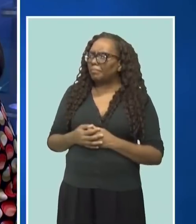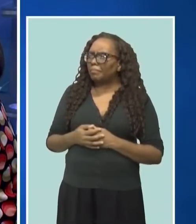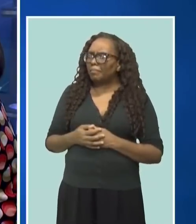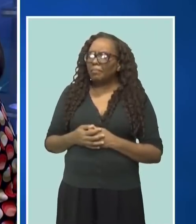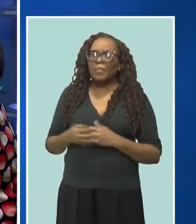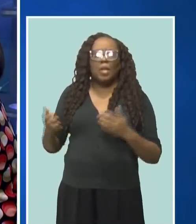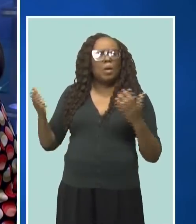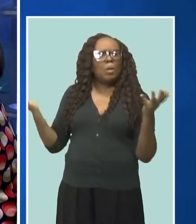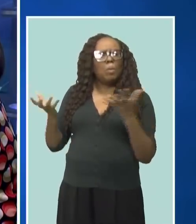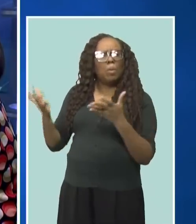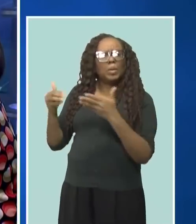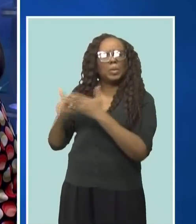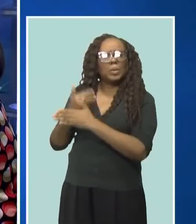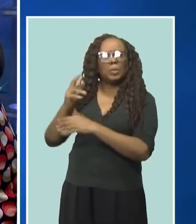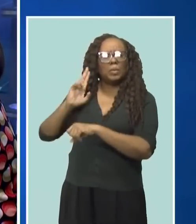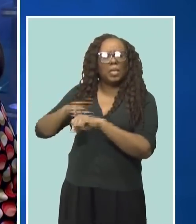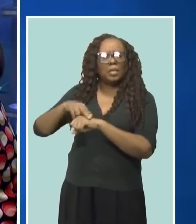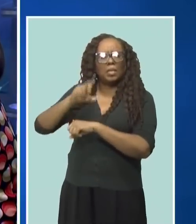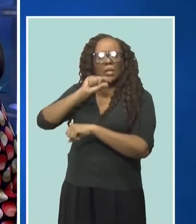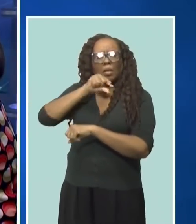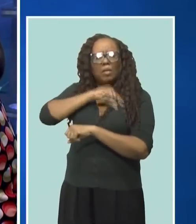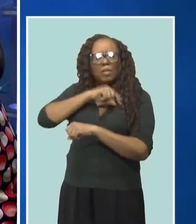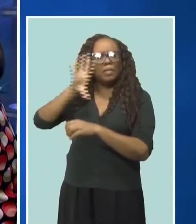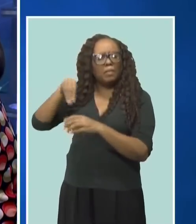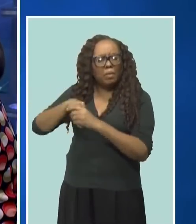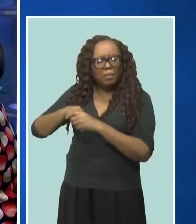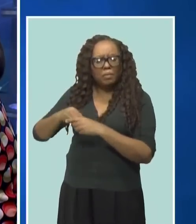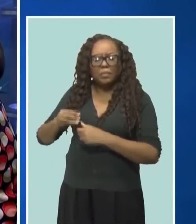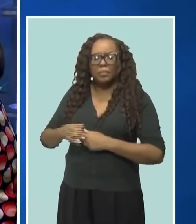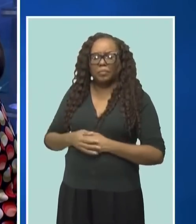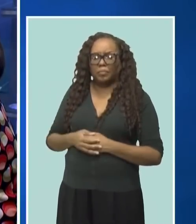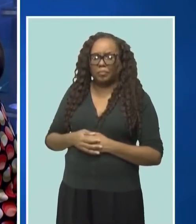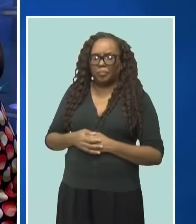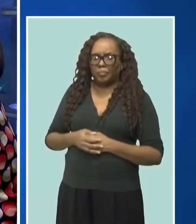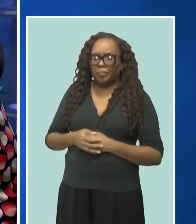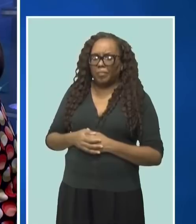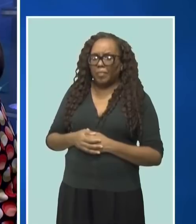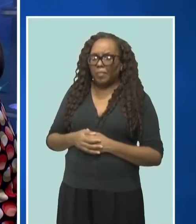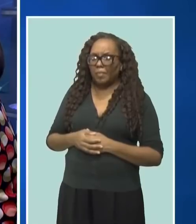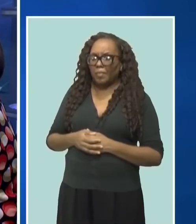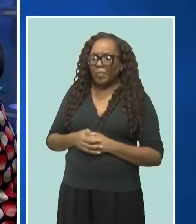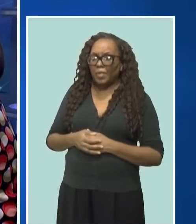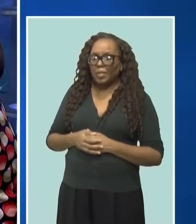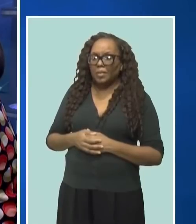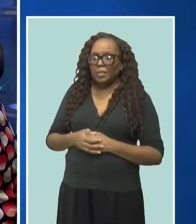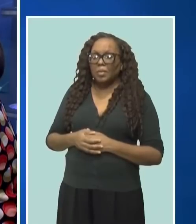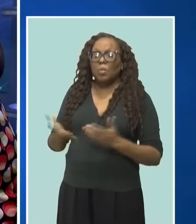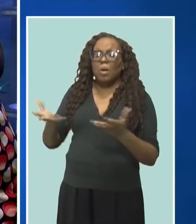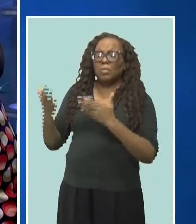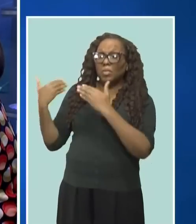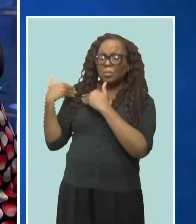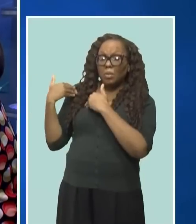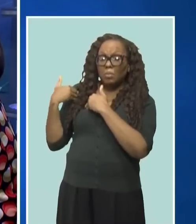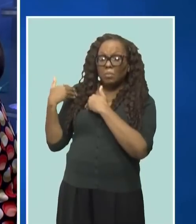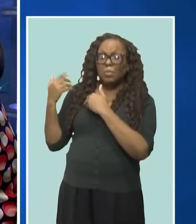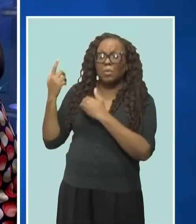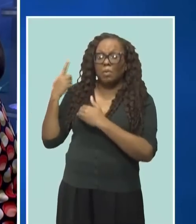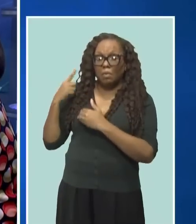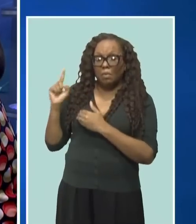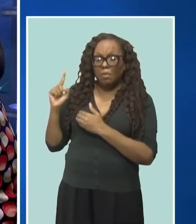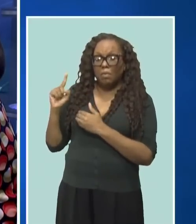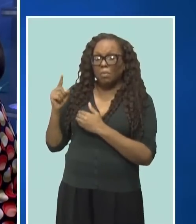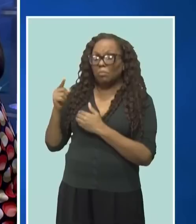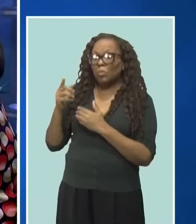new qualifications register encompass, and the mandate of the new entity that's going to be coming on,